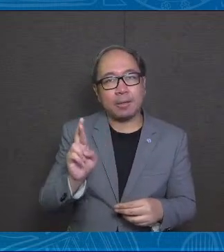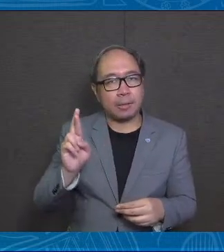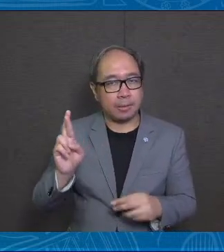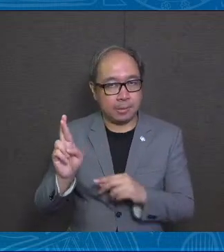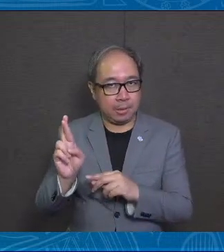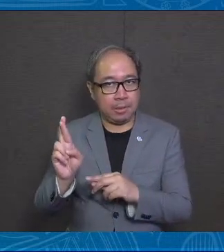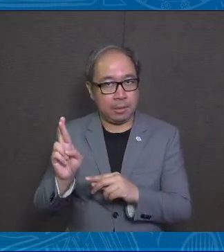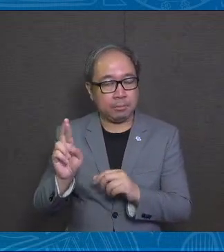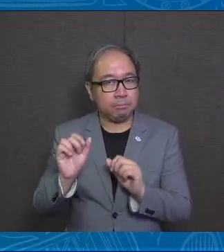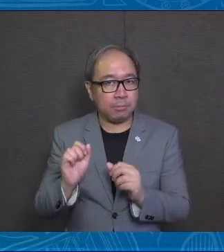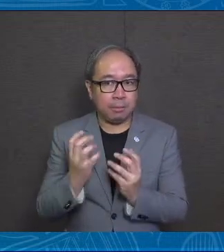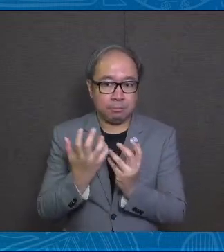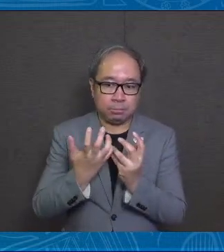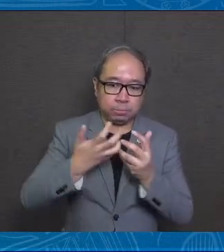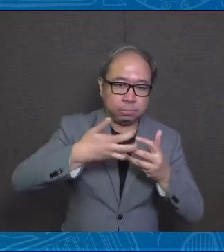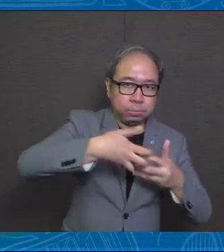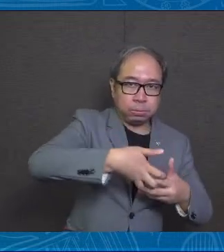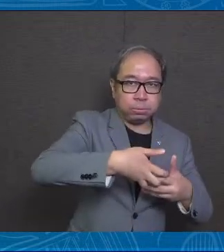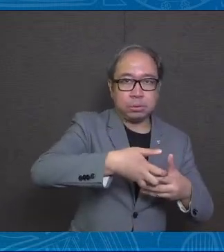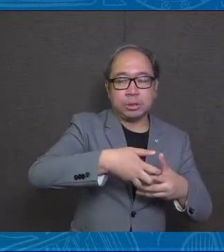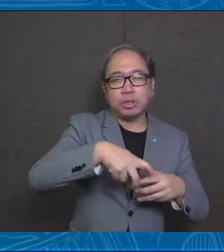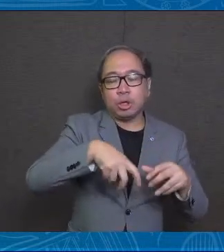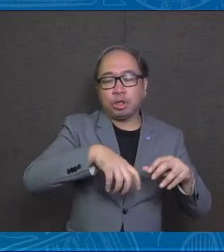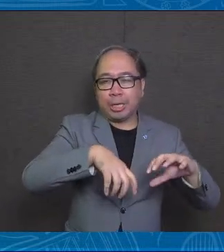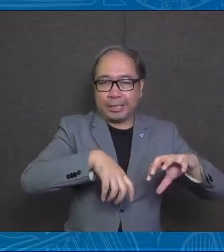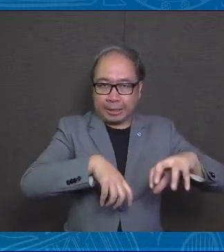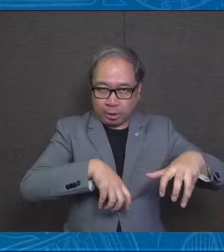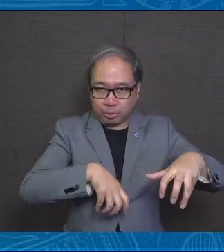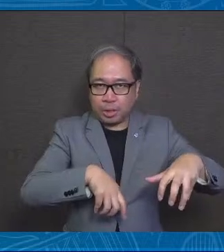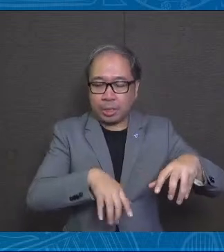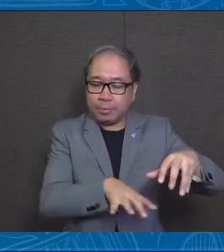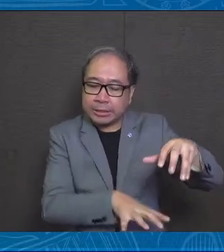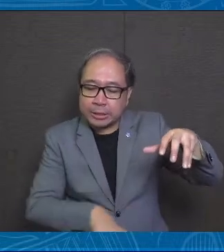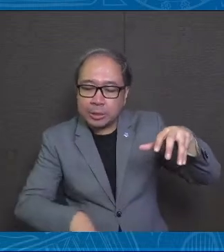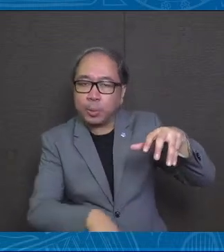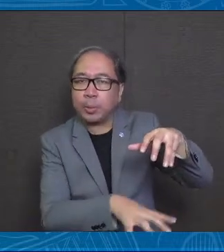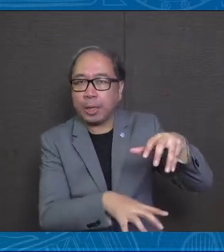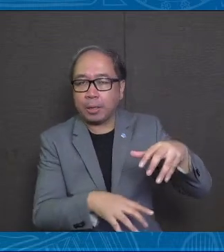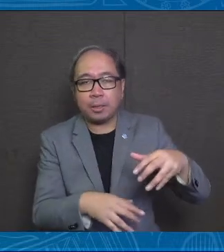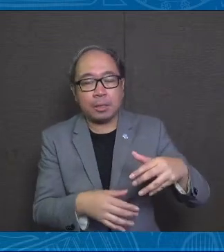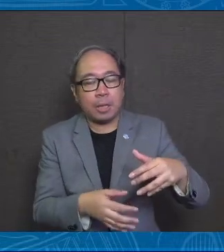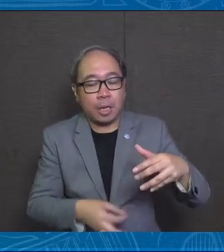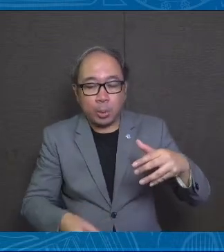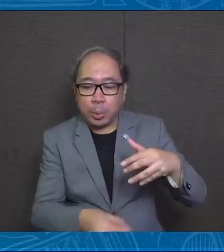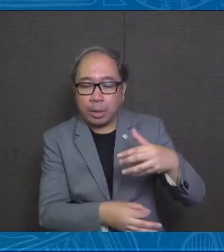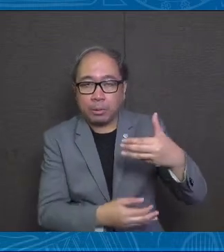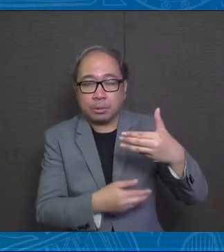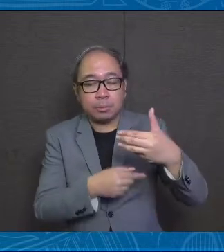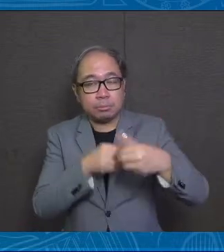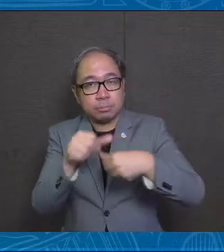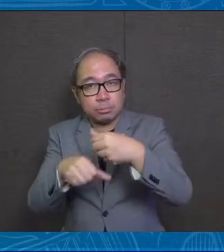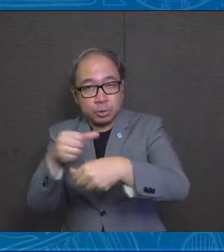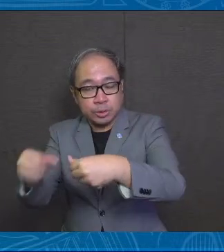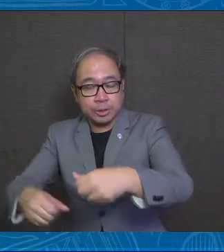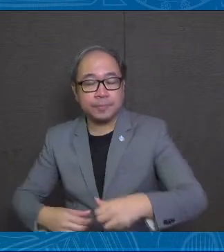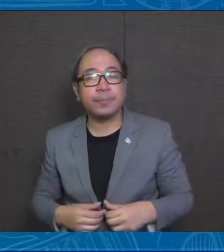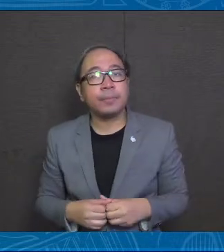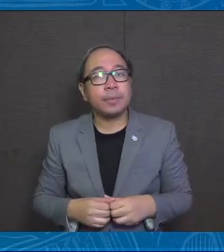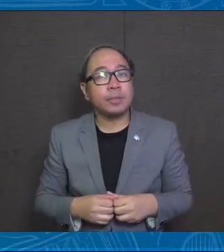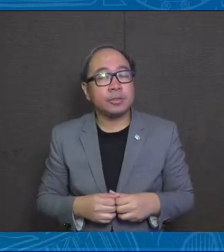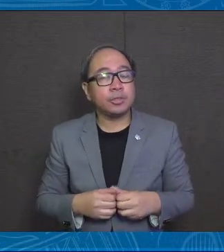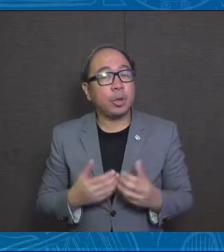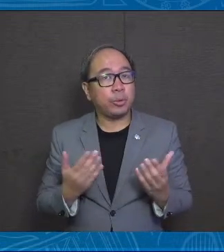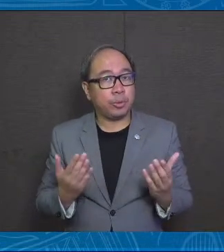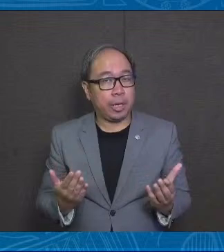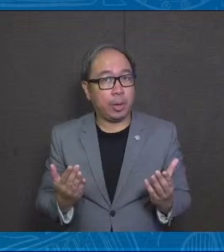fully integrated into the national and local physical planning processes. And we all understand that the stakes are